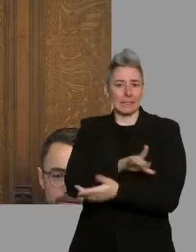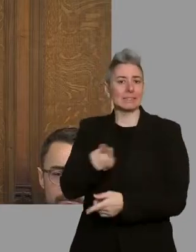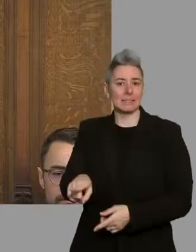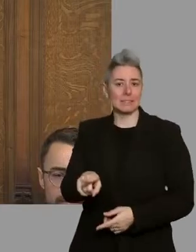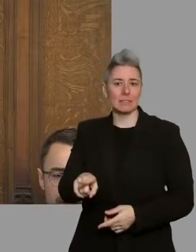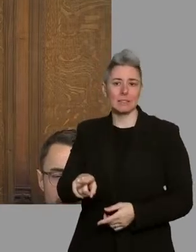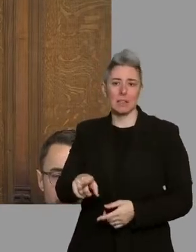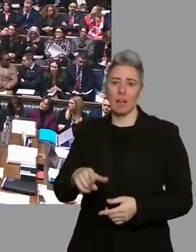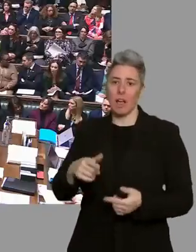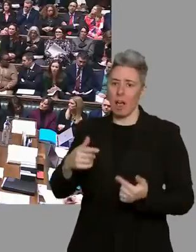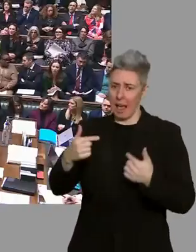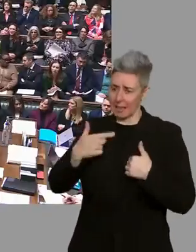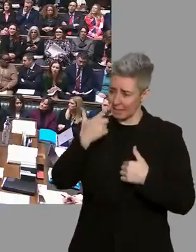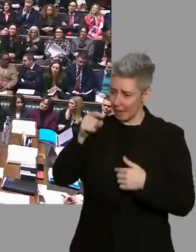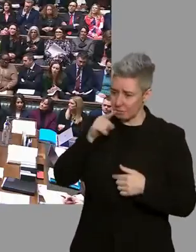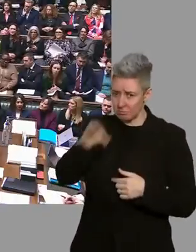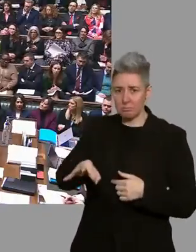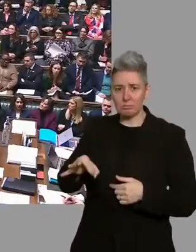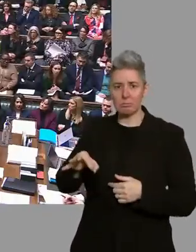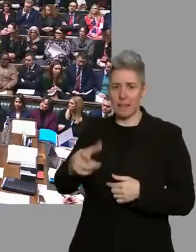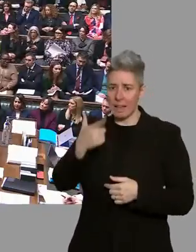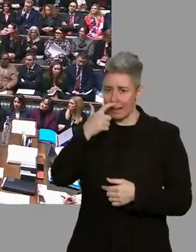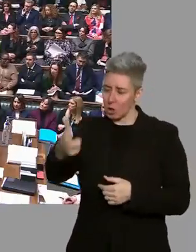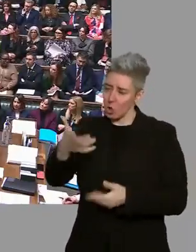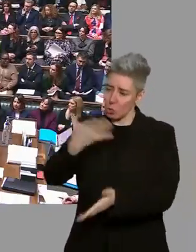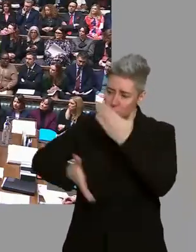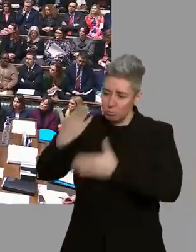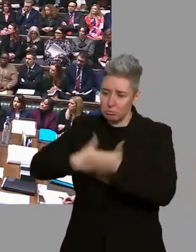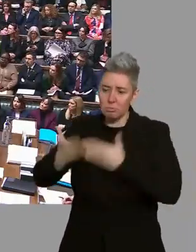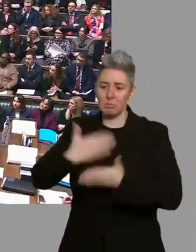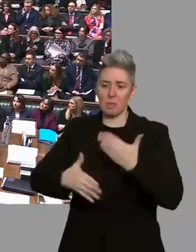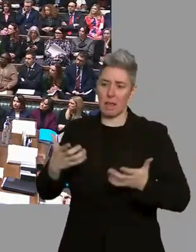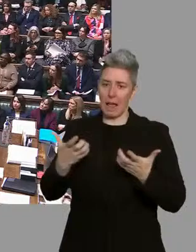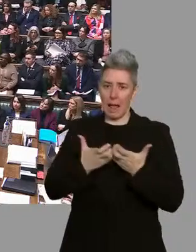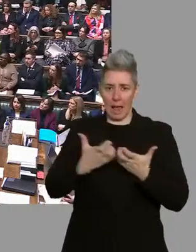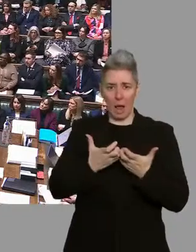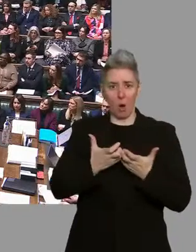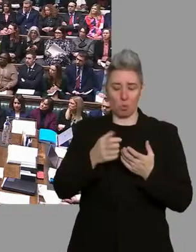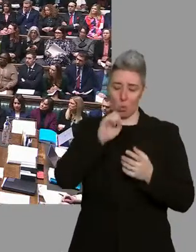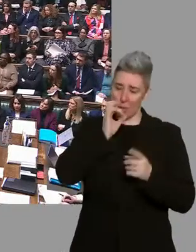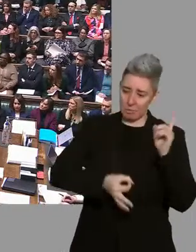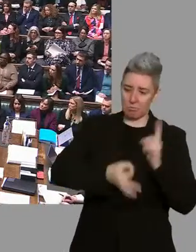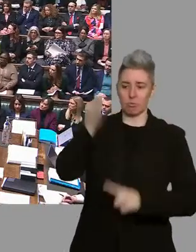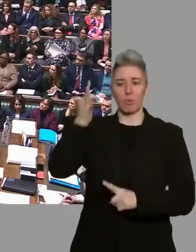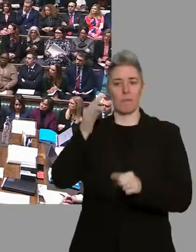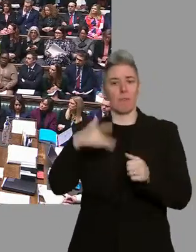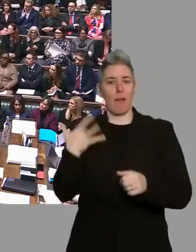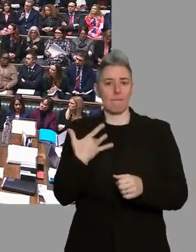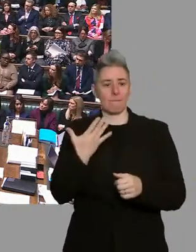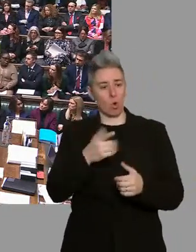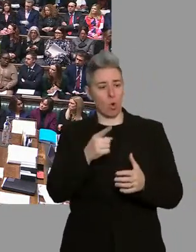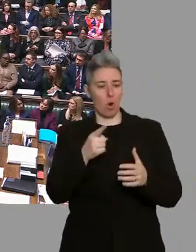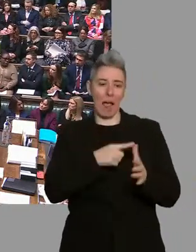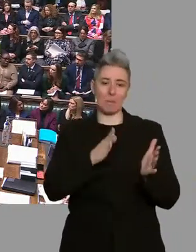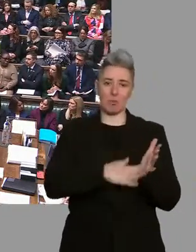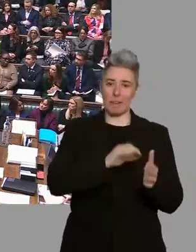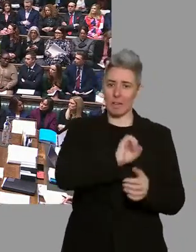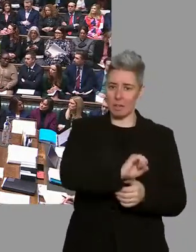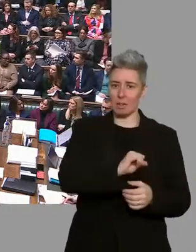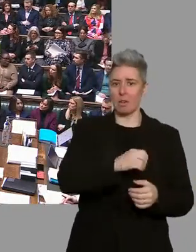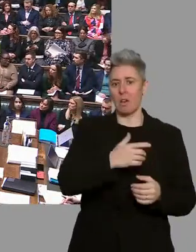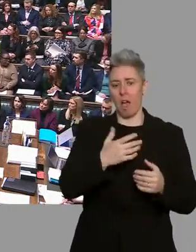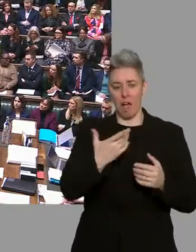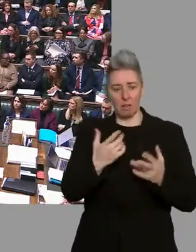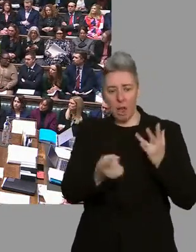home of the British Army? Prime Minister. Can I thank her for her question? And we all owe extraordinary debt of thanks to those who